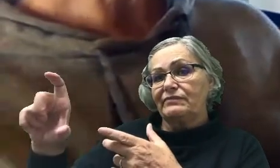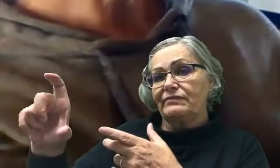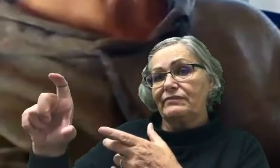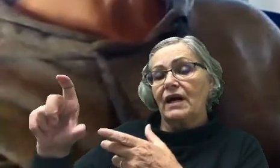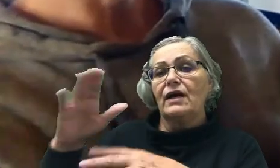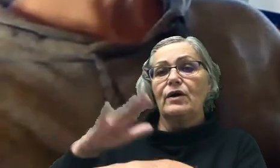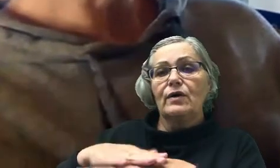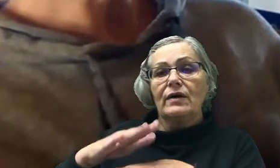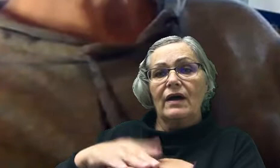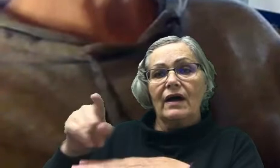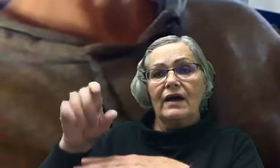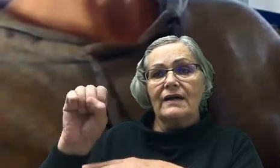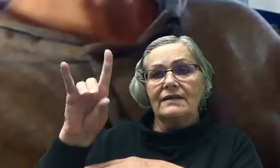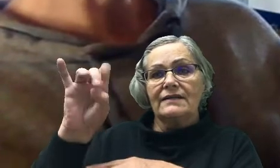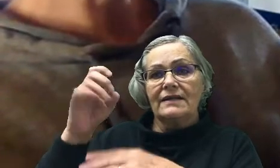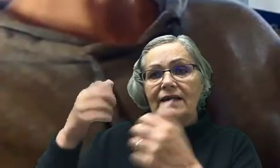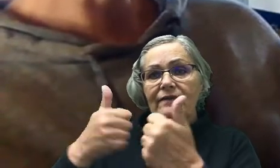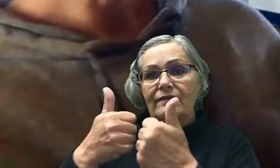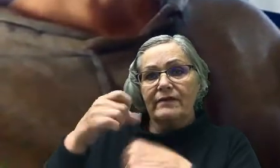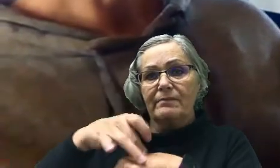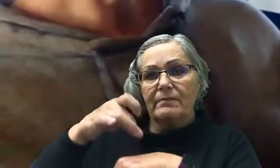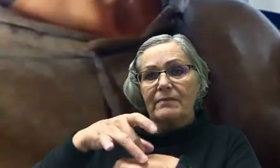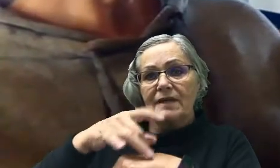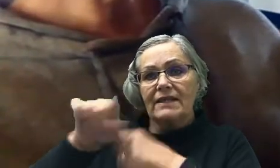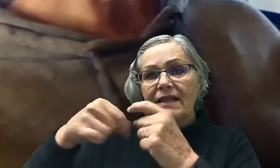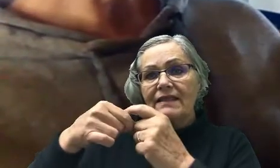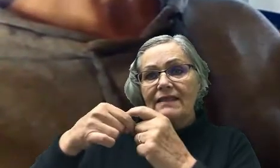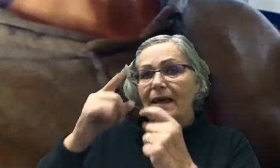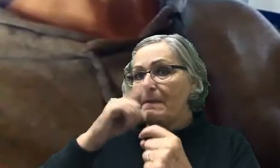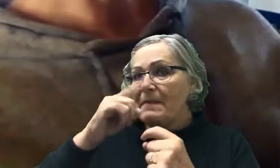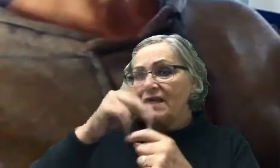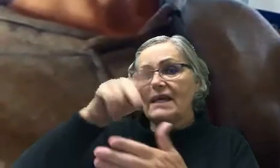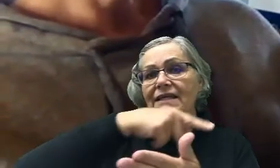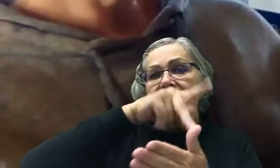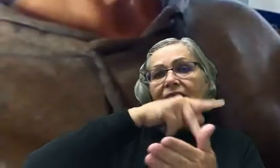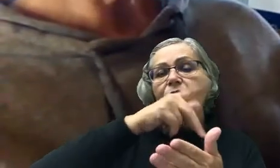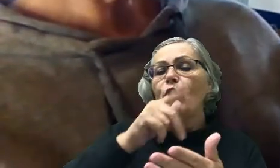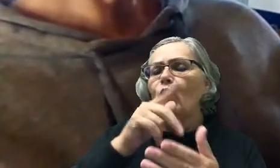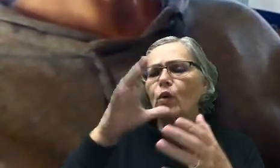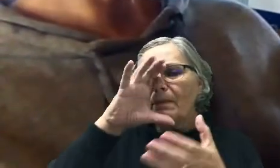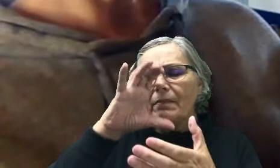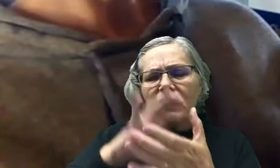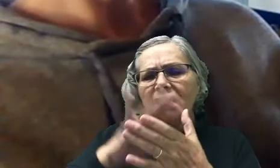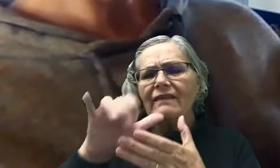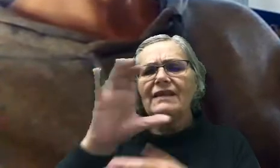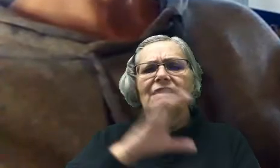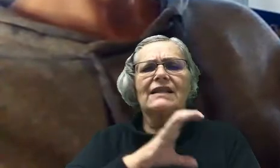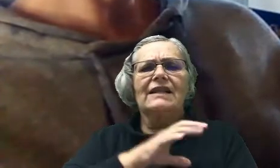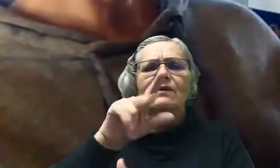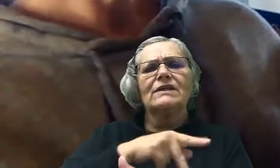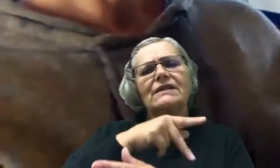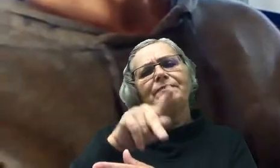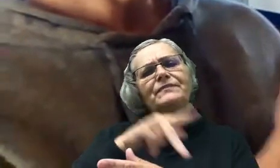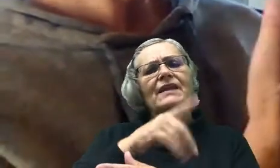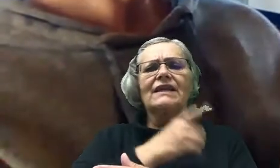and pinned the first prize ribbon on the side. Then everyone danced around it. "Who would believe this?" said Clayton as he